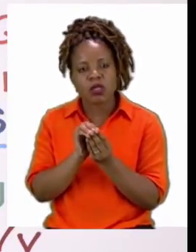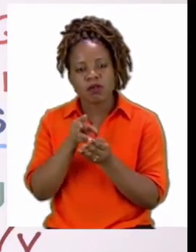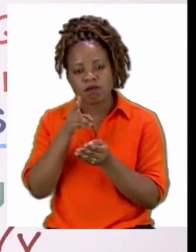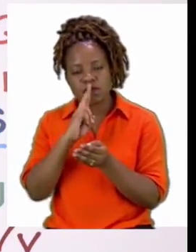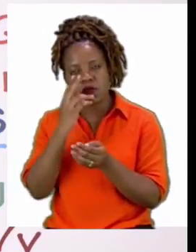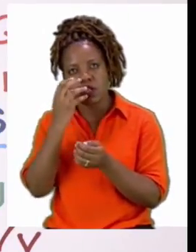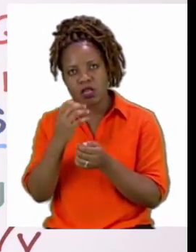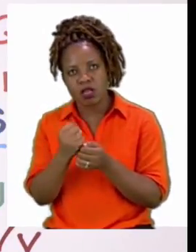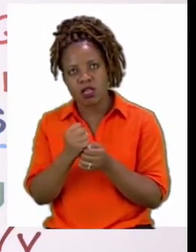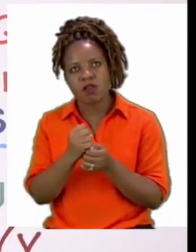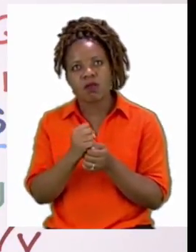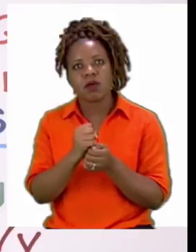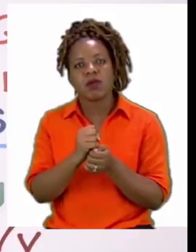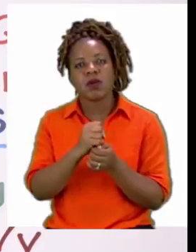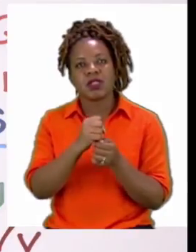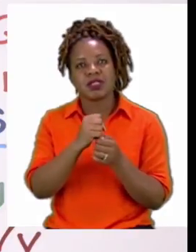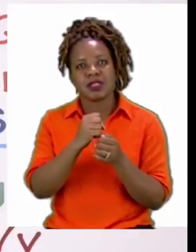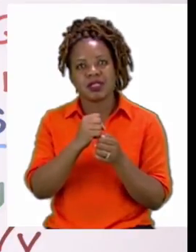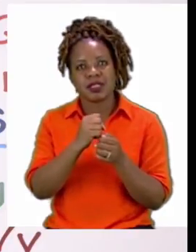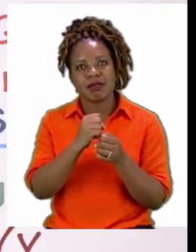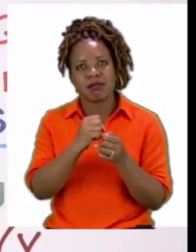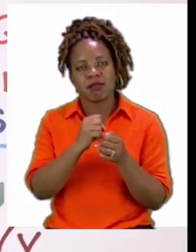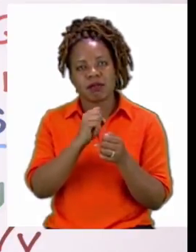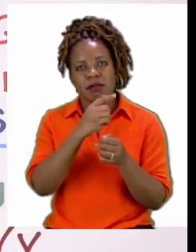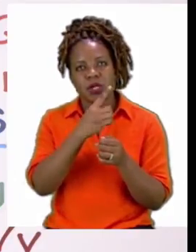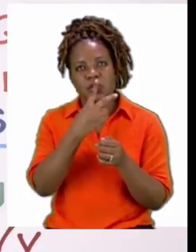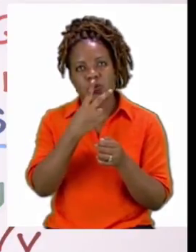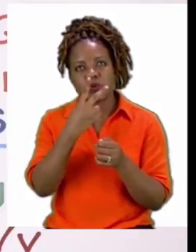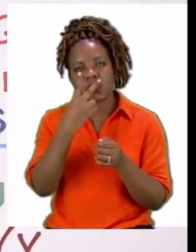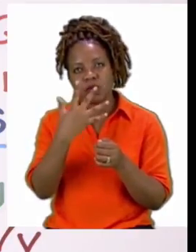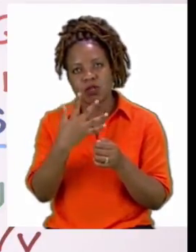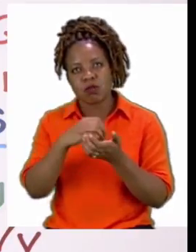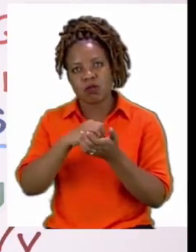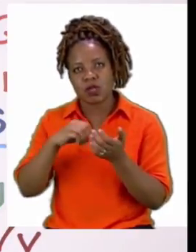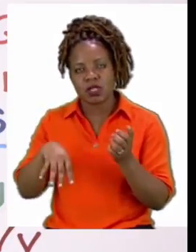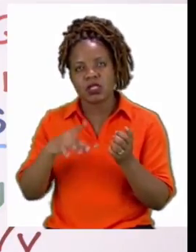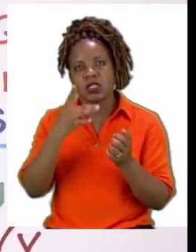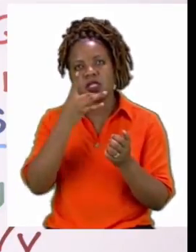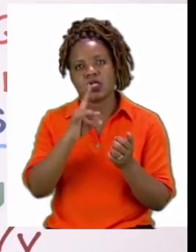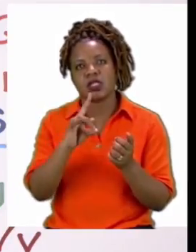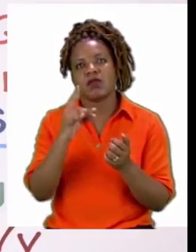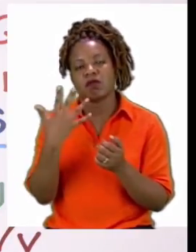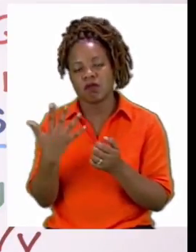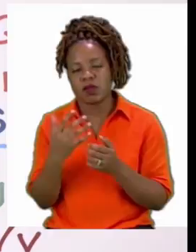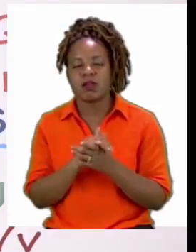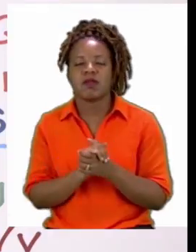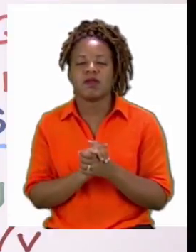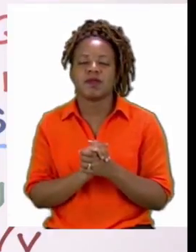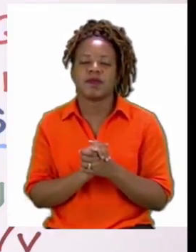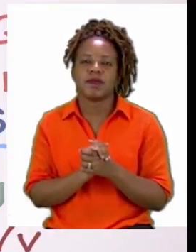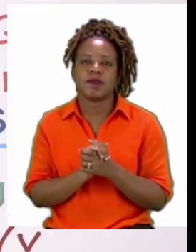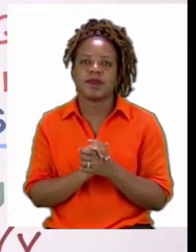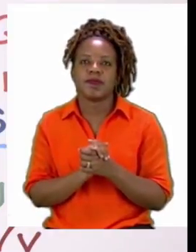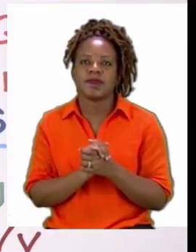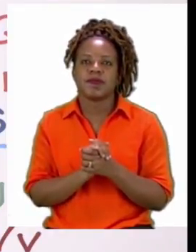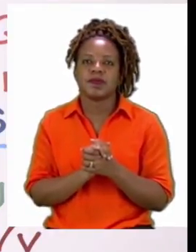read them 3 times. When you read it for the 3rd time, it's to make sure that your answer is correct.